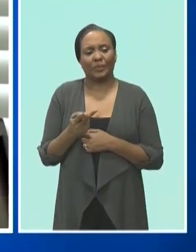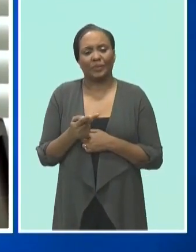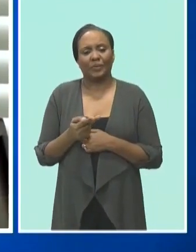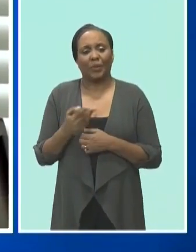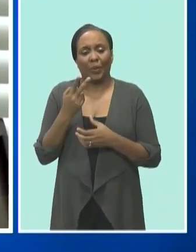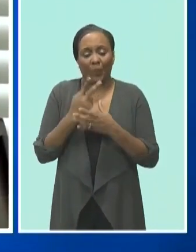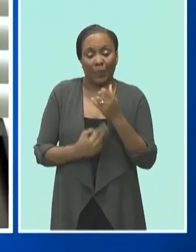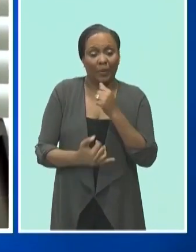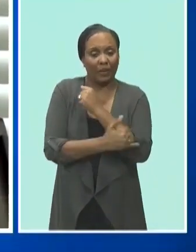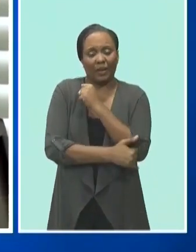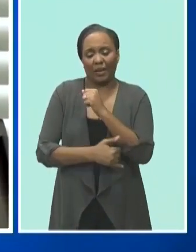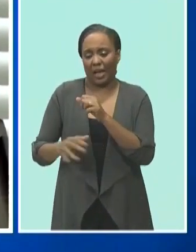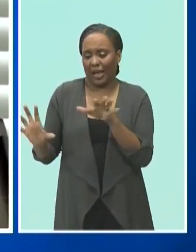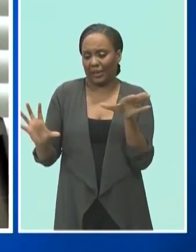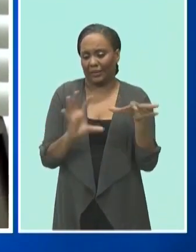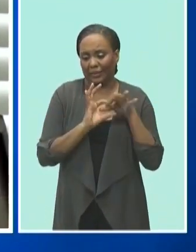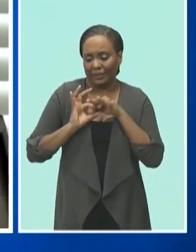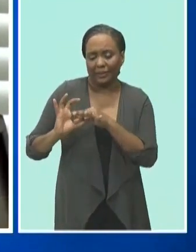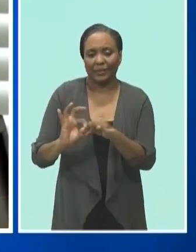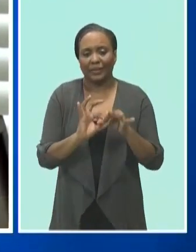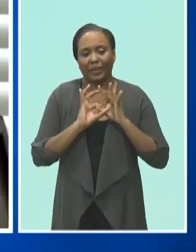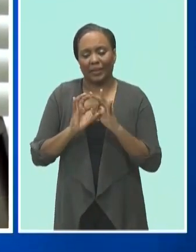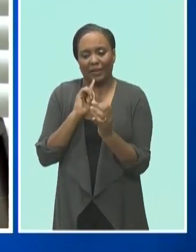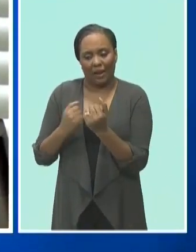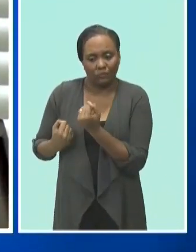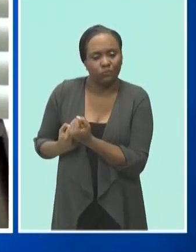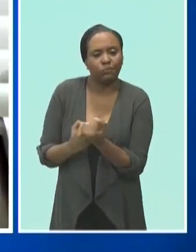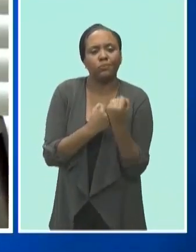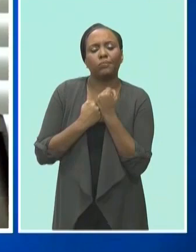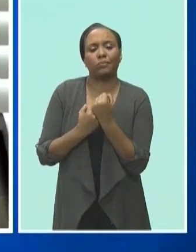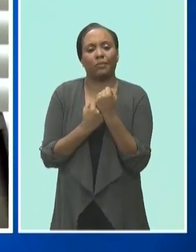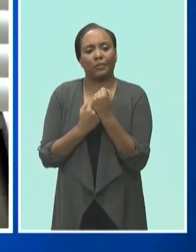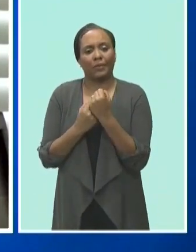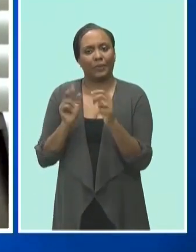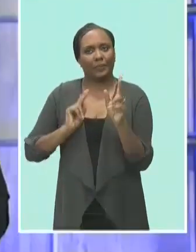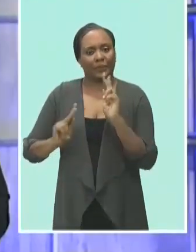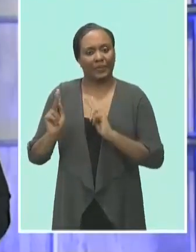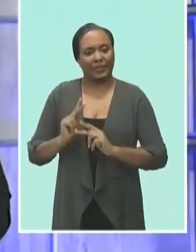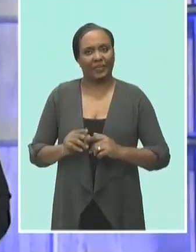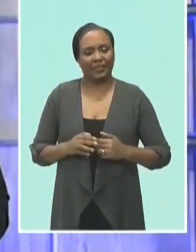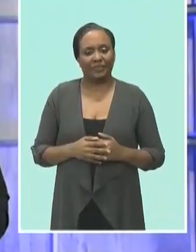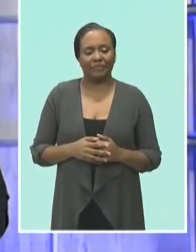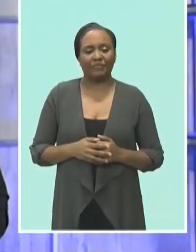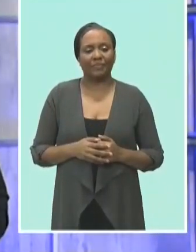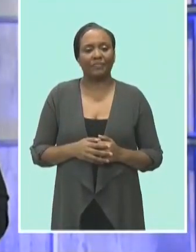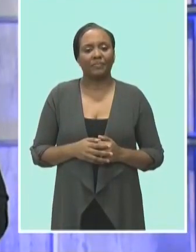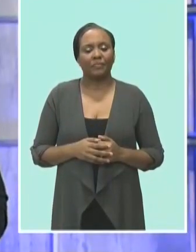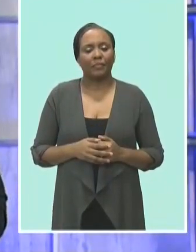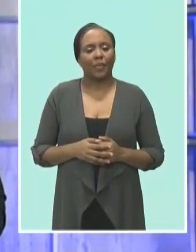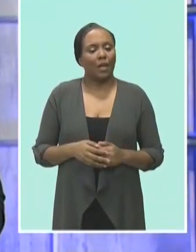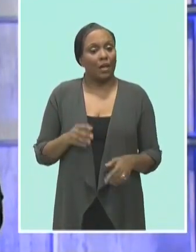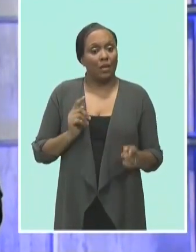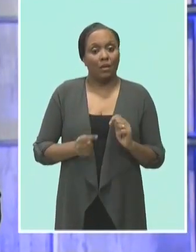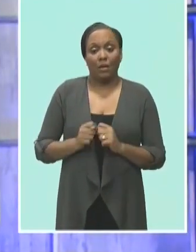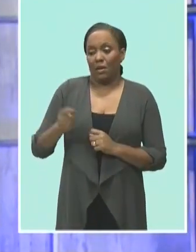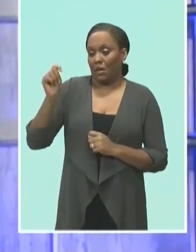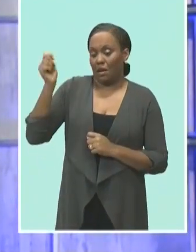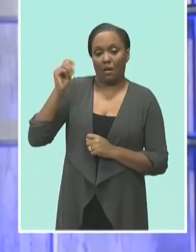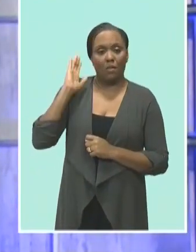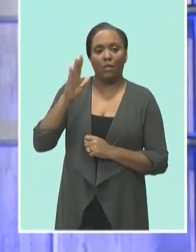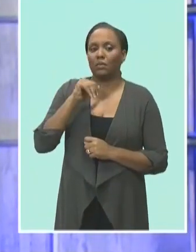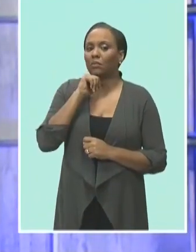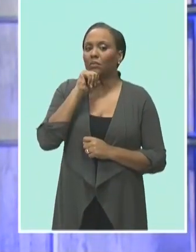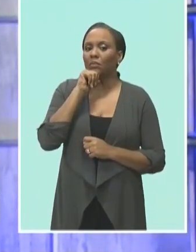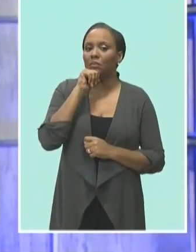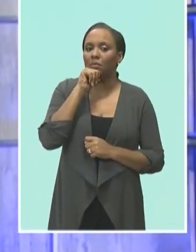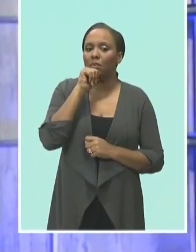can work together to promote the welfare of the interests of our people. Trinidad and Tobago will not be extending past